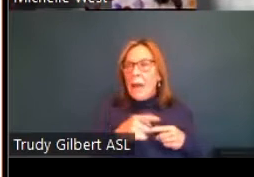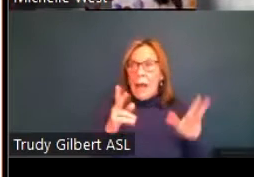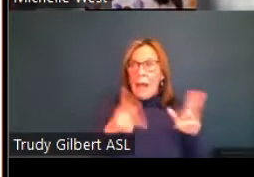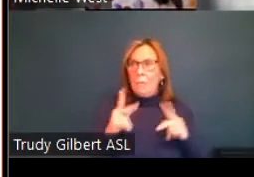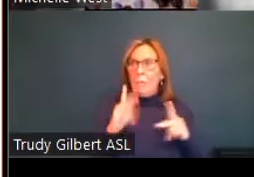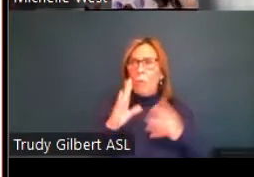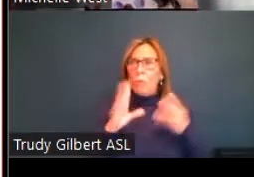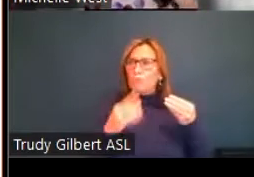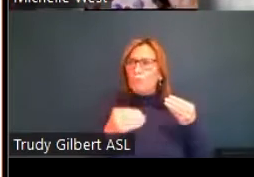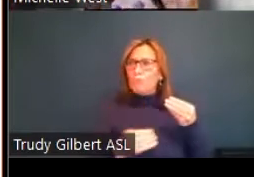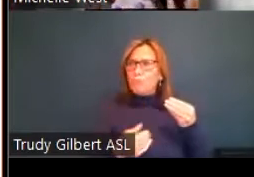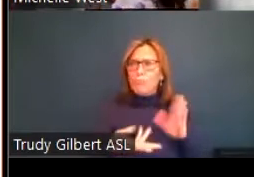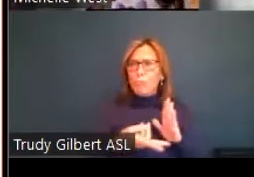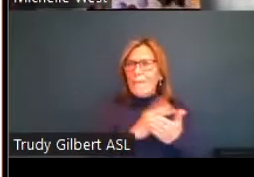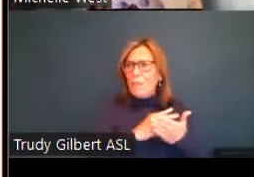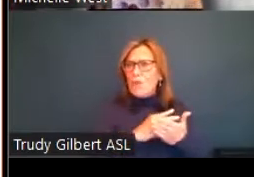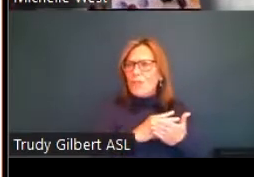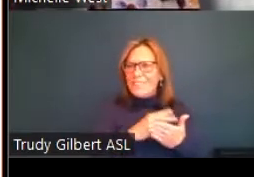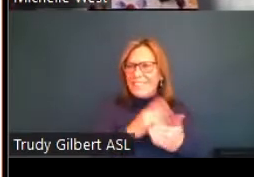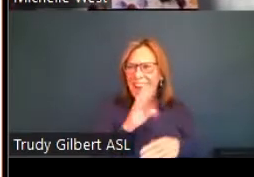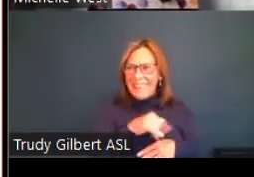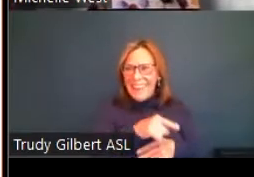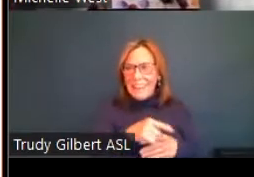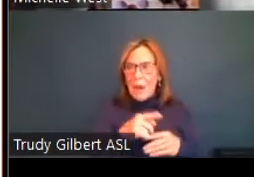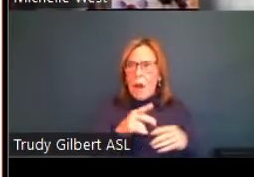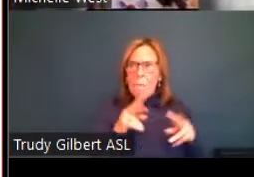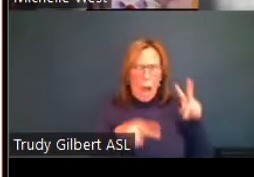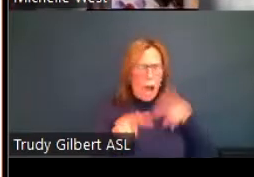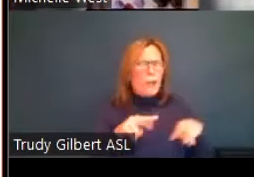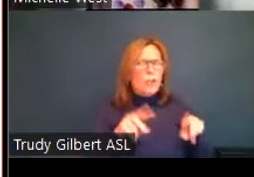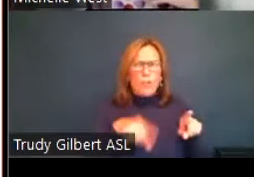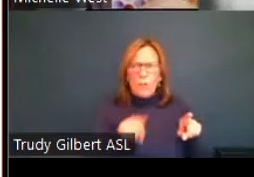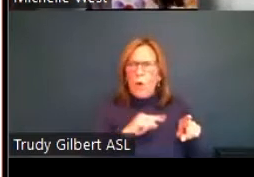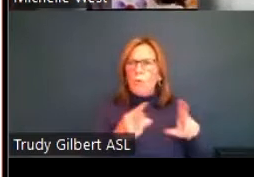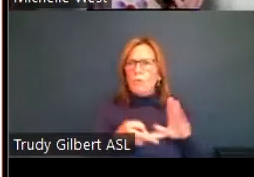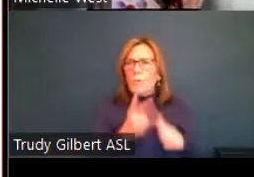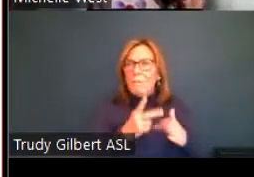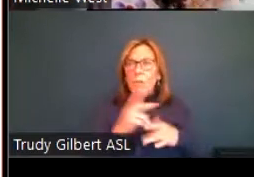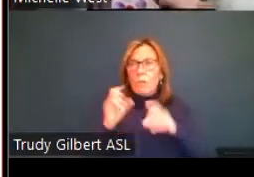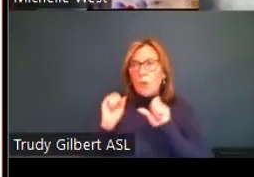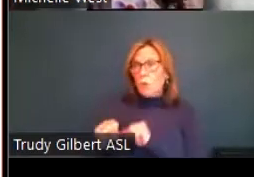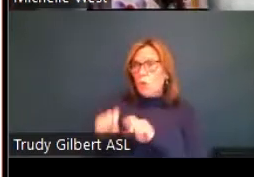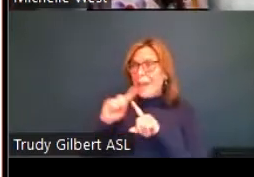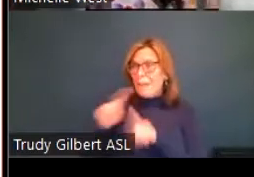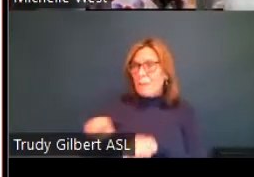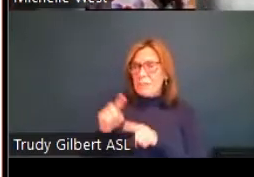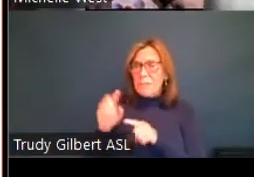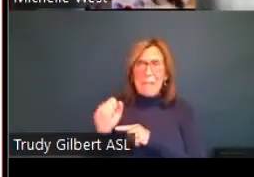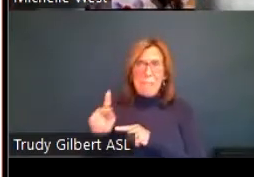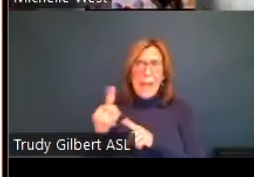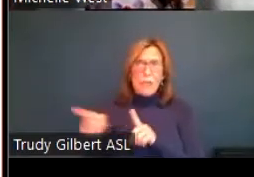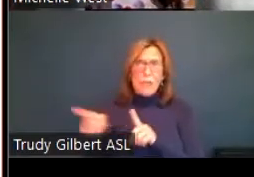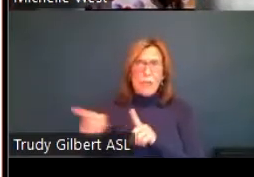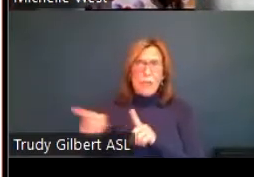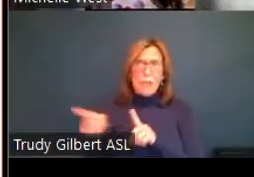there. But you want to make sure you monitor those reviews so you can respond back to any negative ones and keep track of what's going